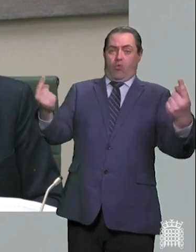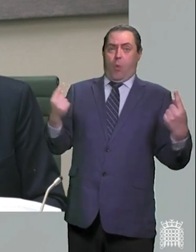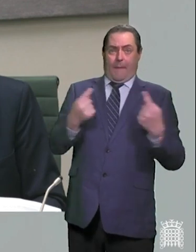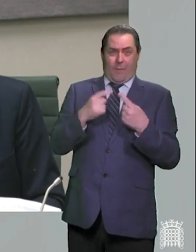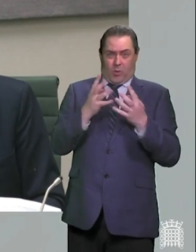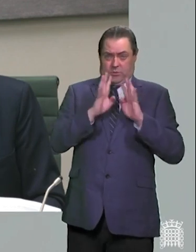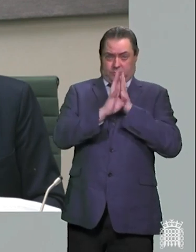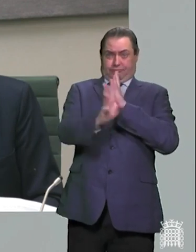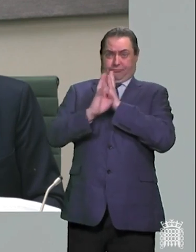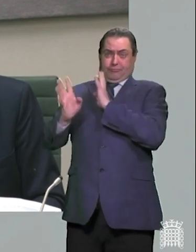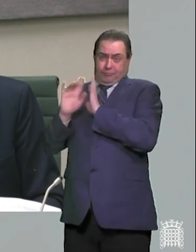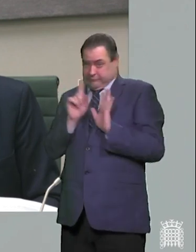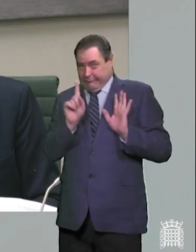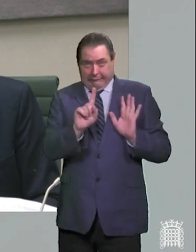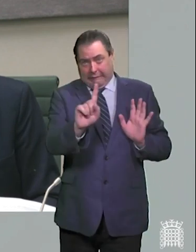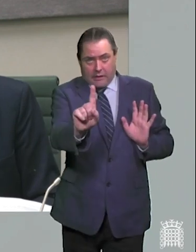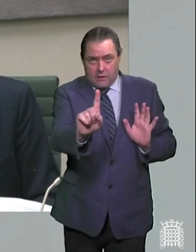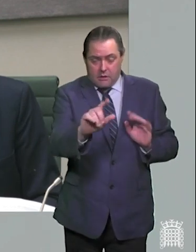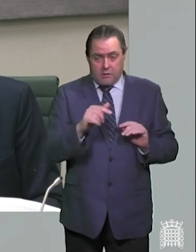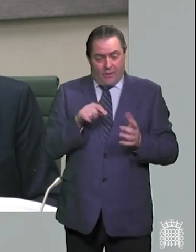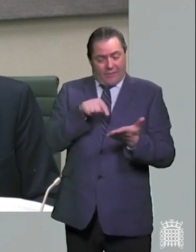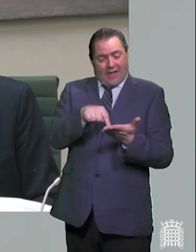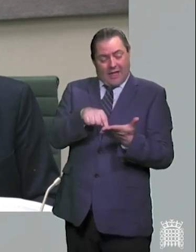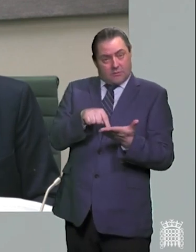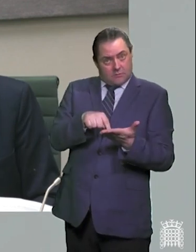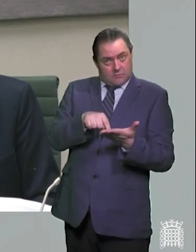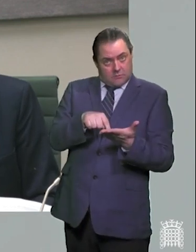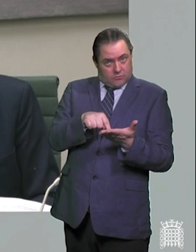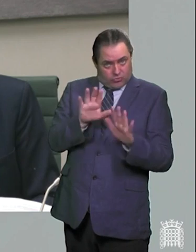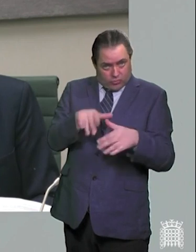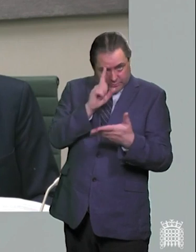deep. Is there any reason why we should disbelieve that? Well,